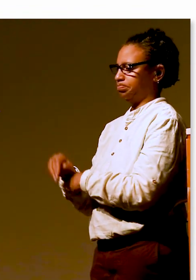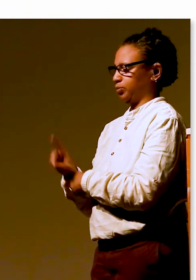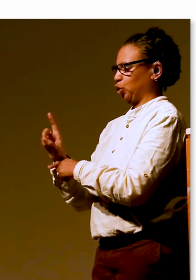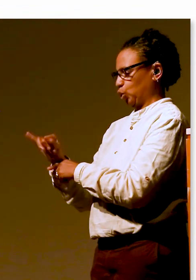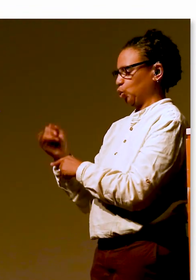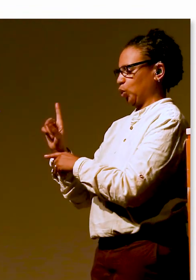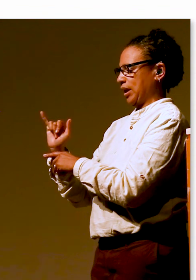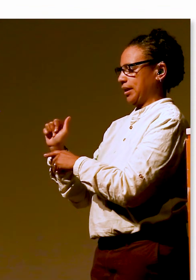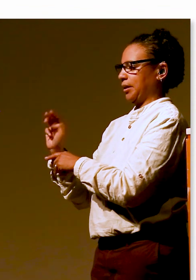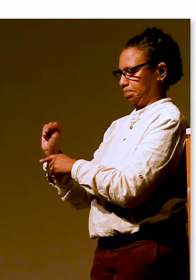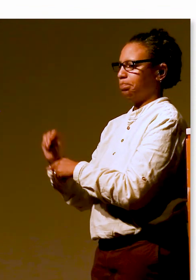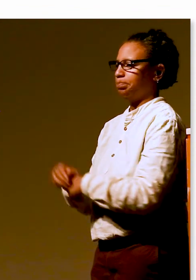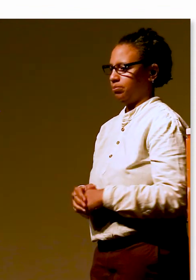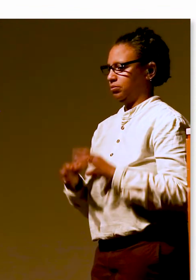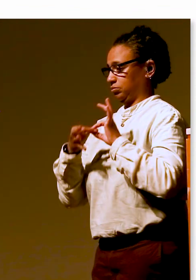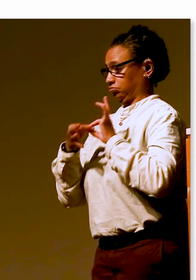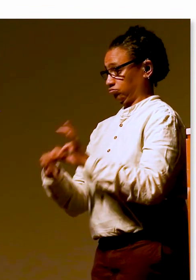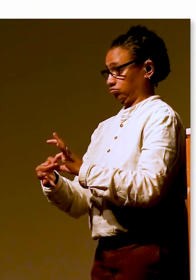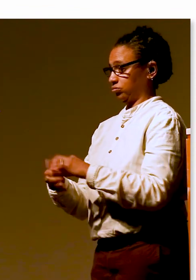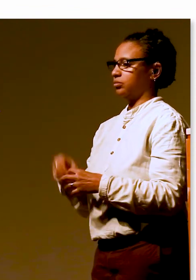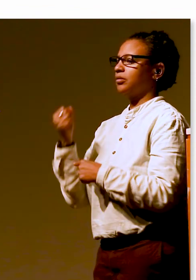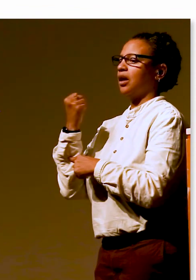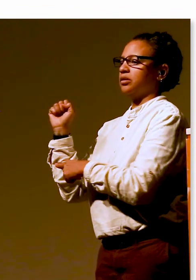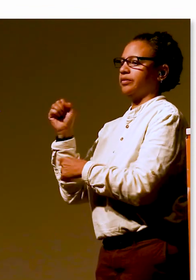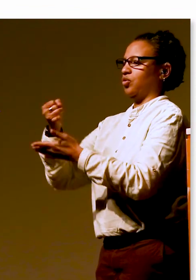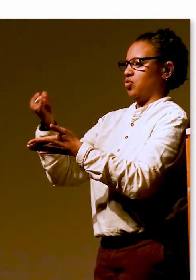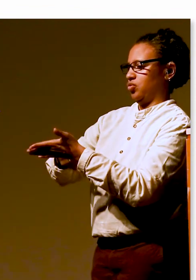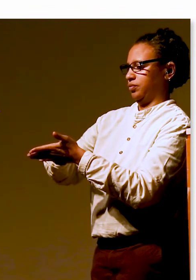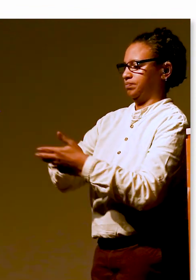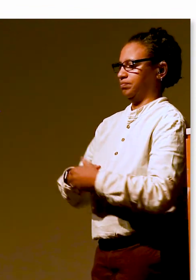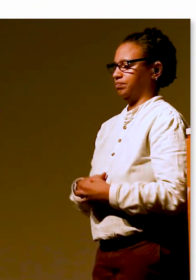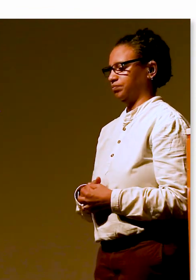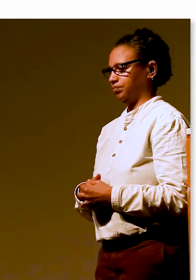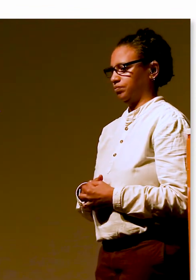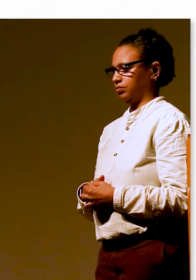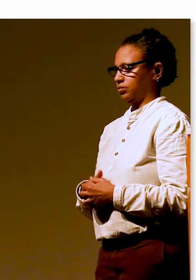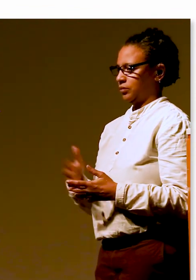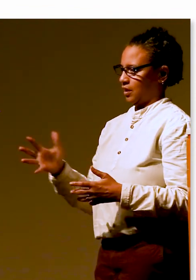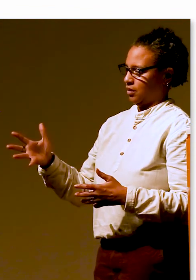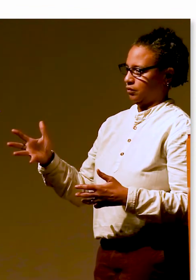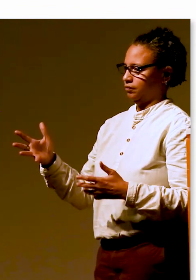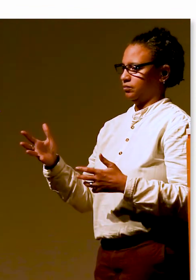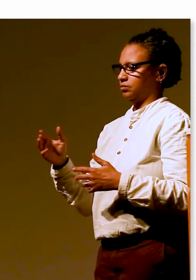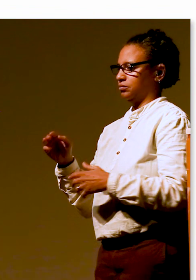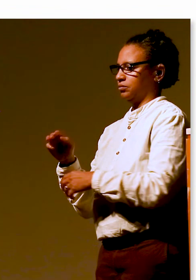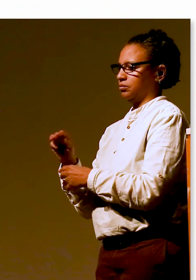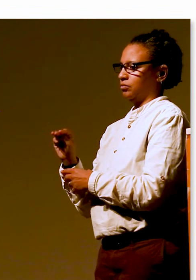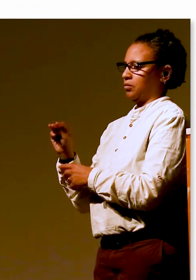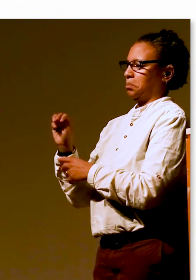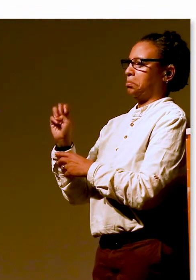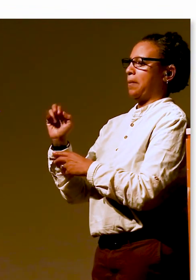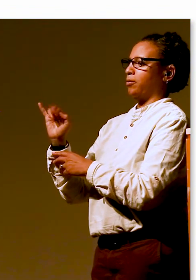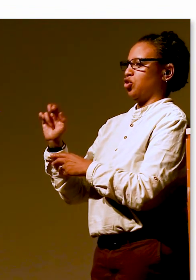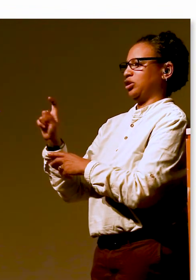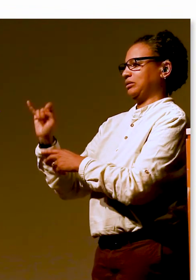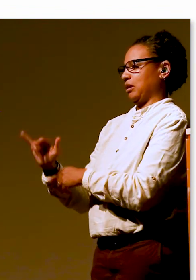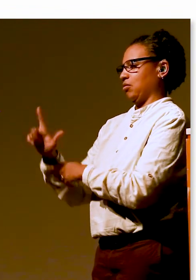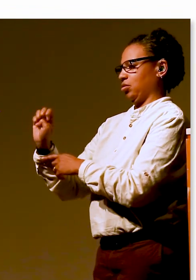a kind of a memoir style, even though I really hate memoir, like because I'm not even 30